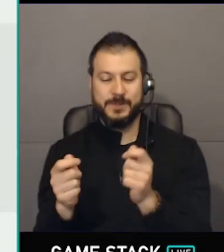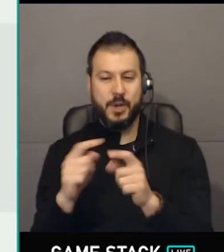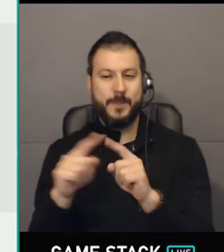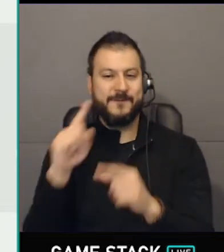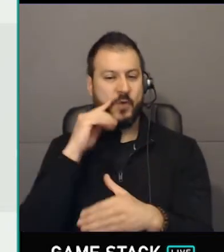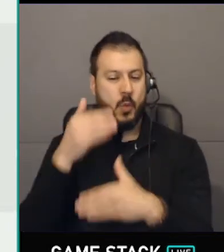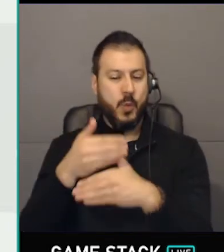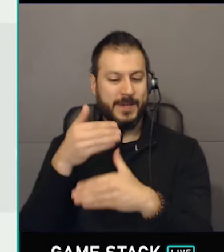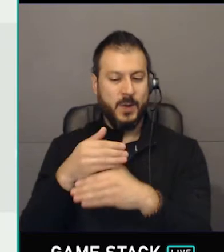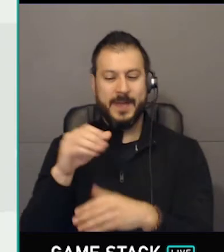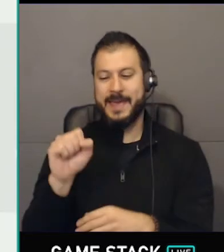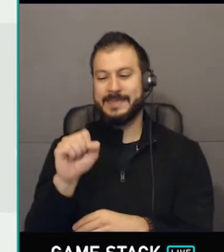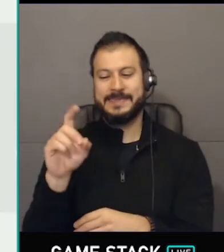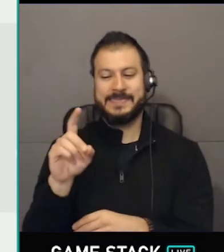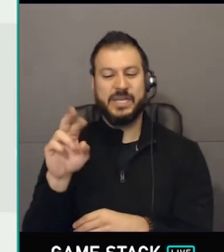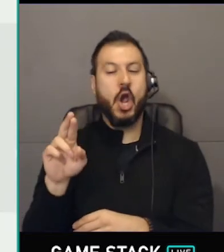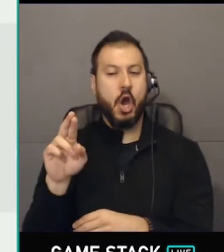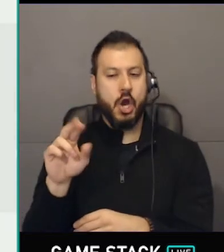apps.